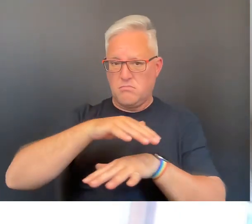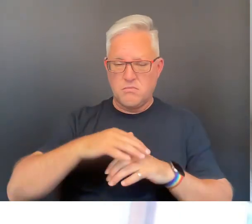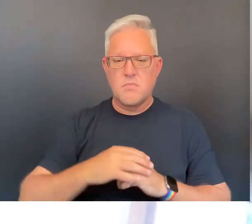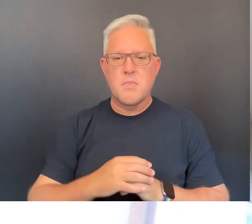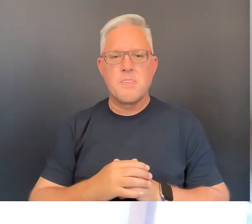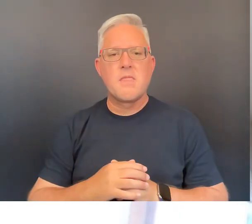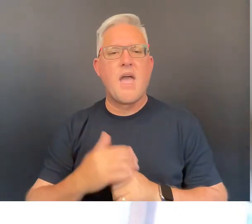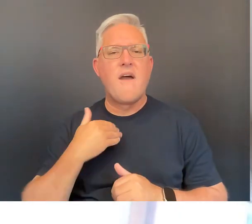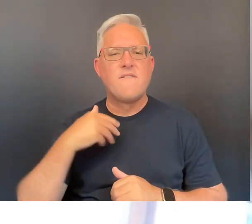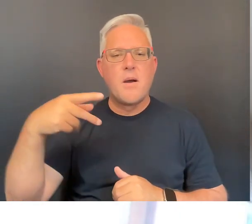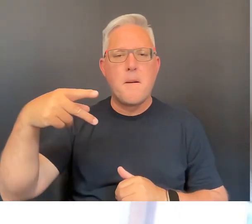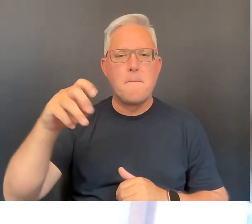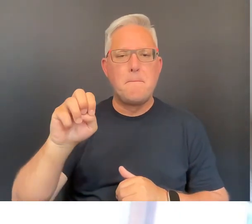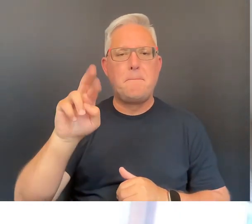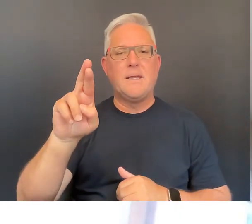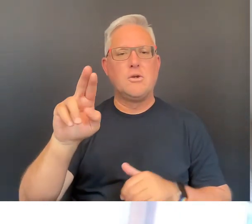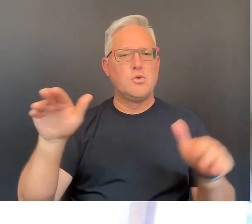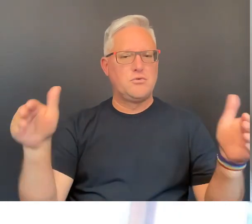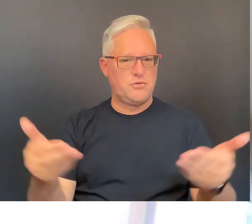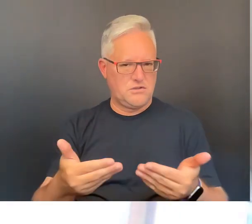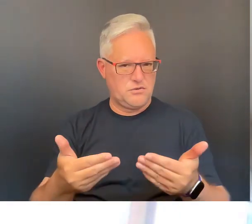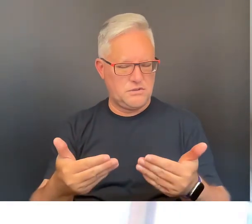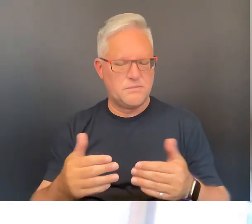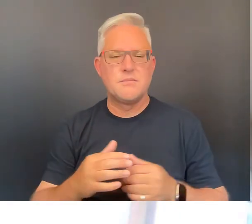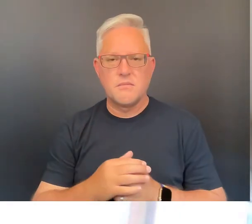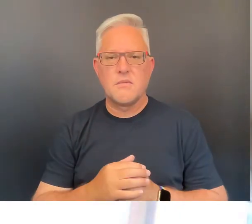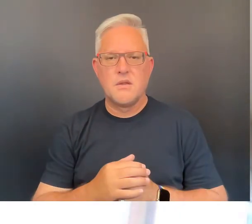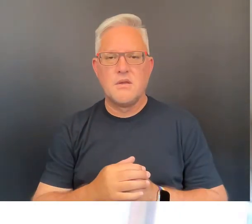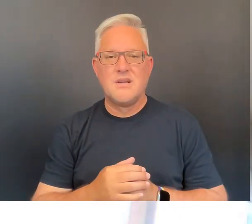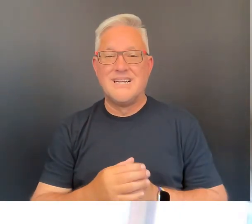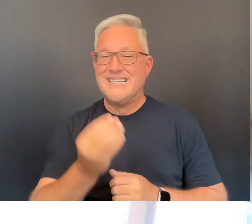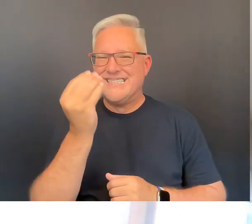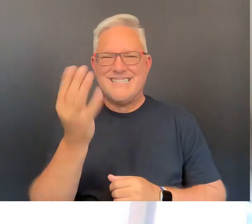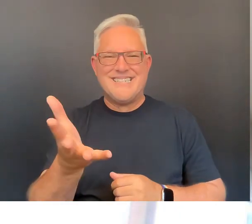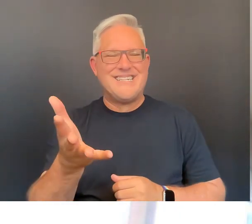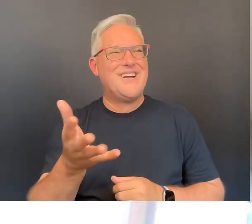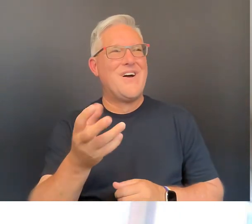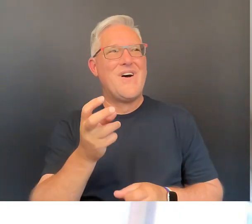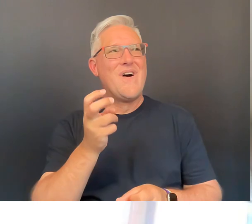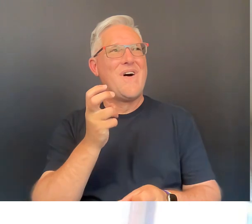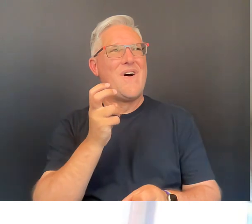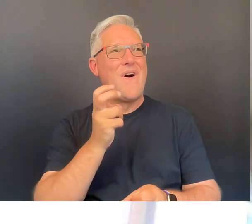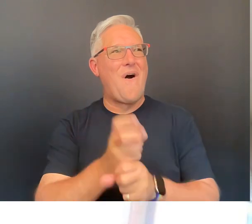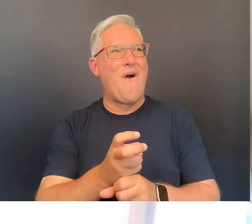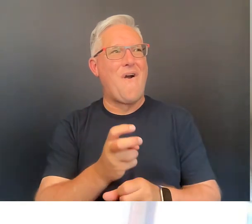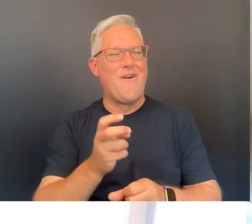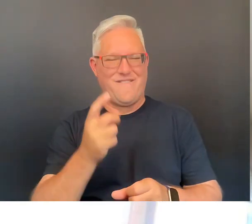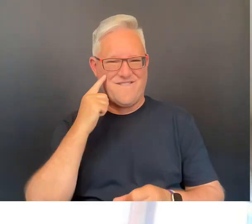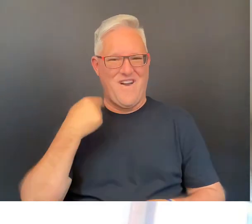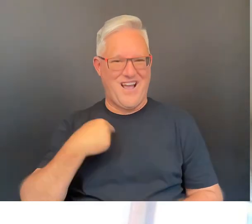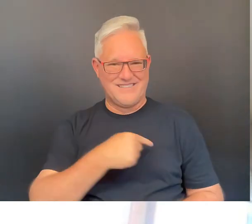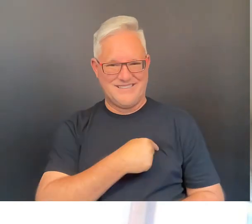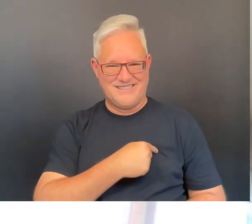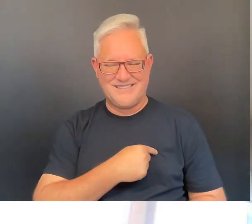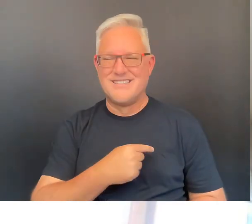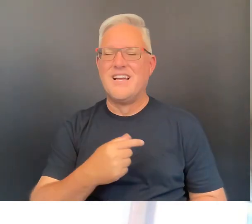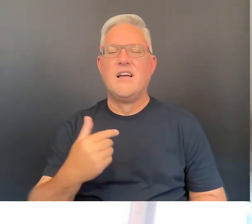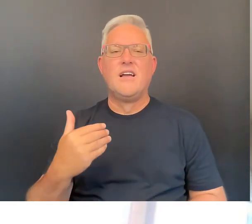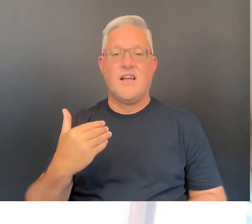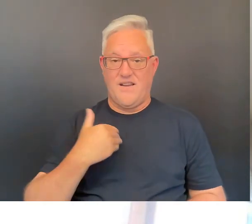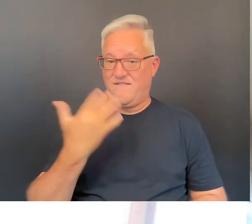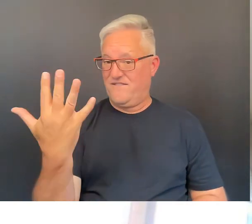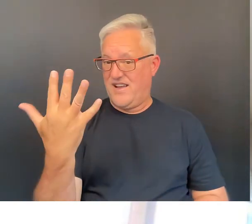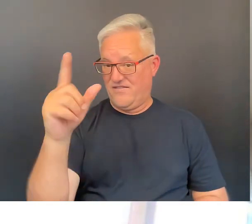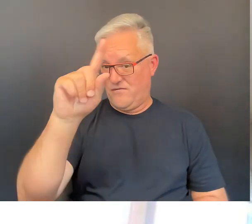pair introduction. So this is a practice that's so hard to do, that is hard for us to do. So there were